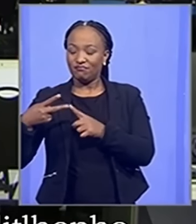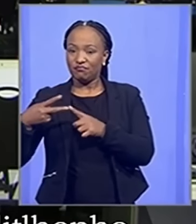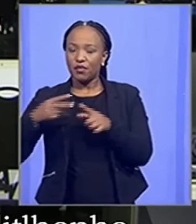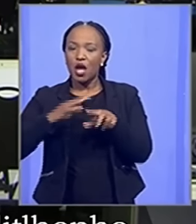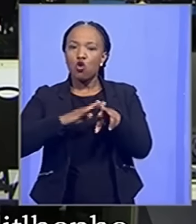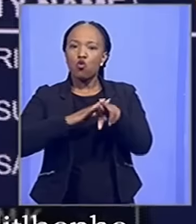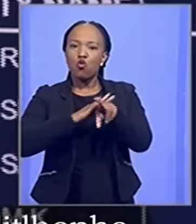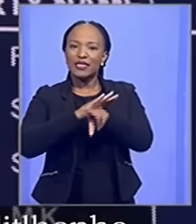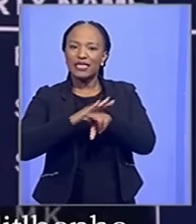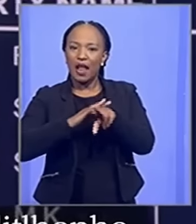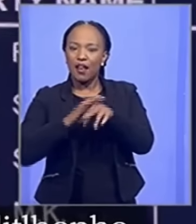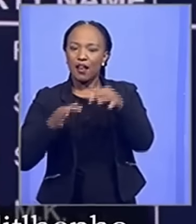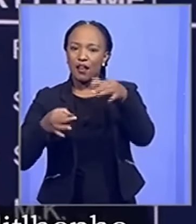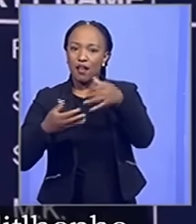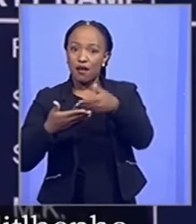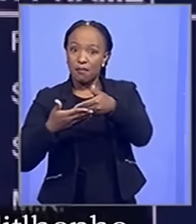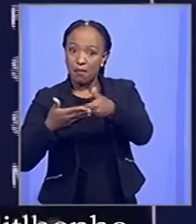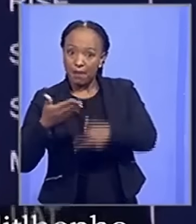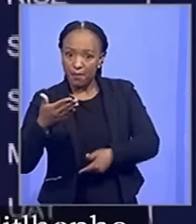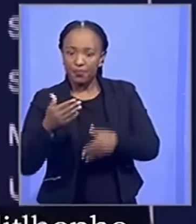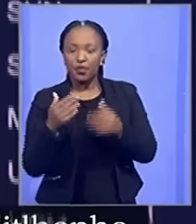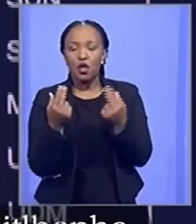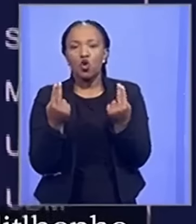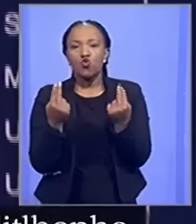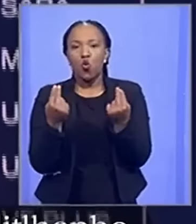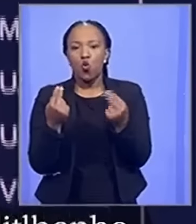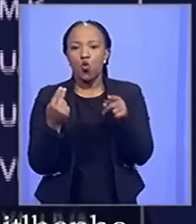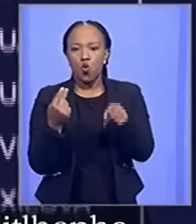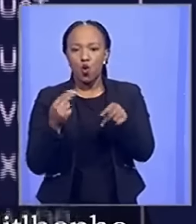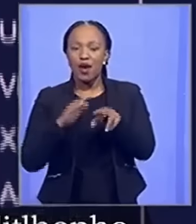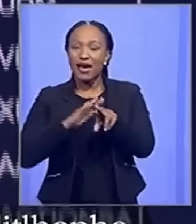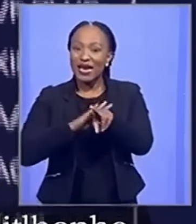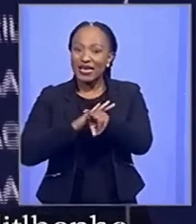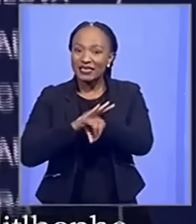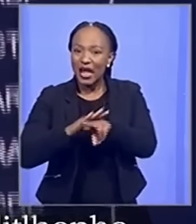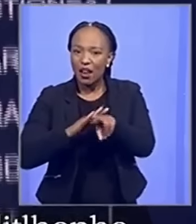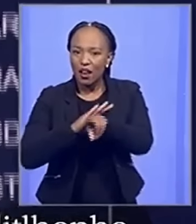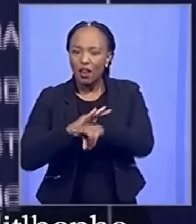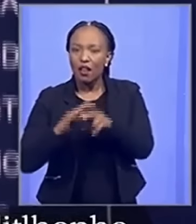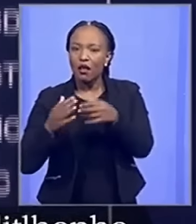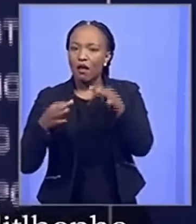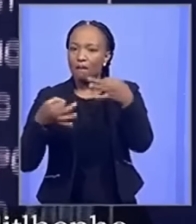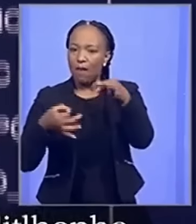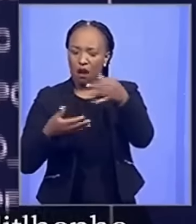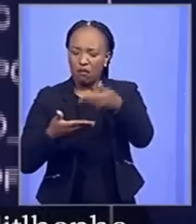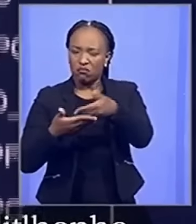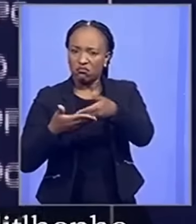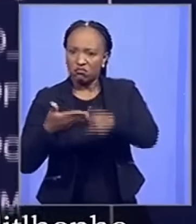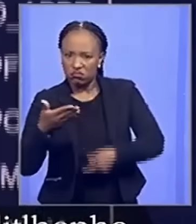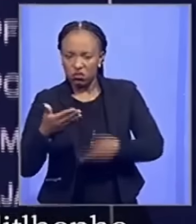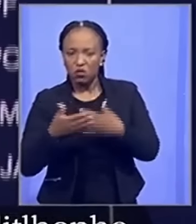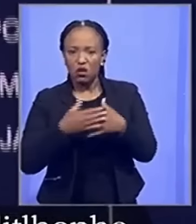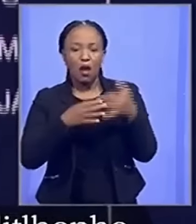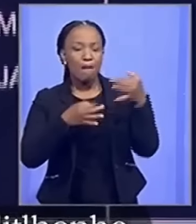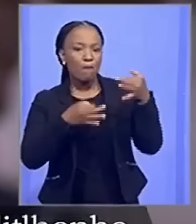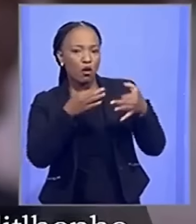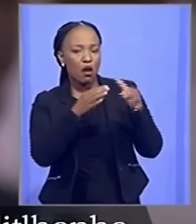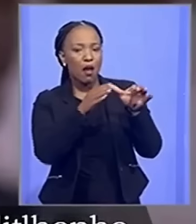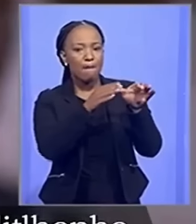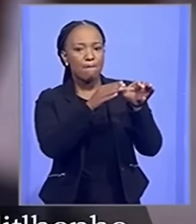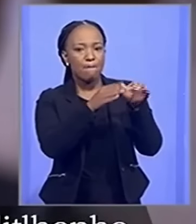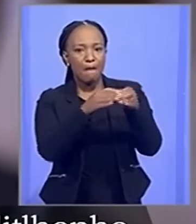ballot, ke yone e leng ntšha. Mo regional ballot re ka ipaakanyetsa go bona di-political party